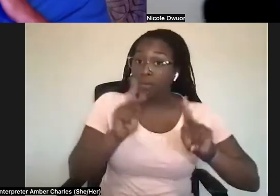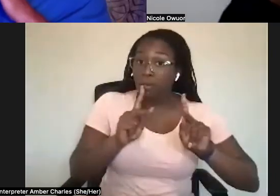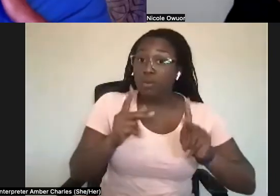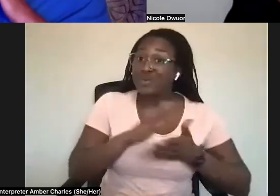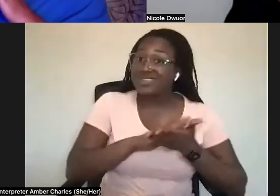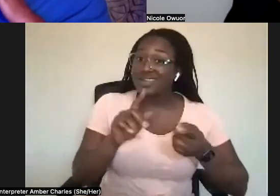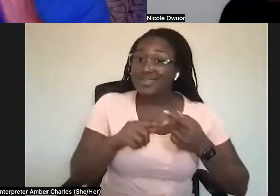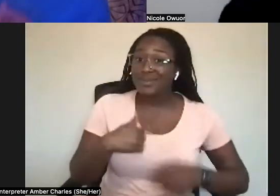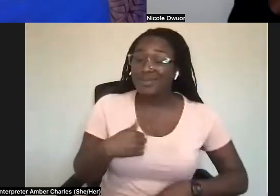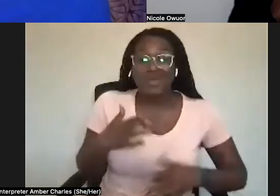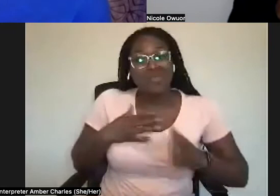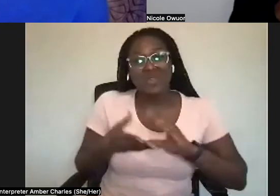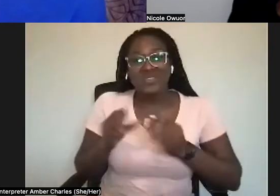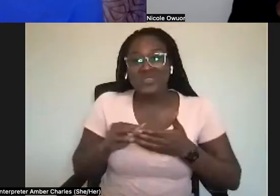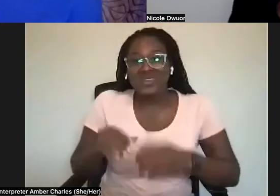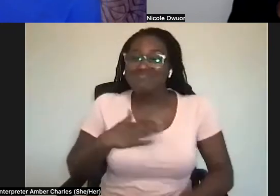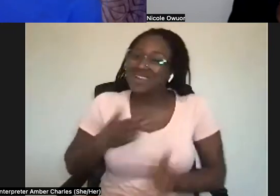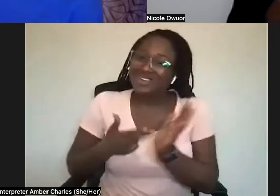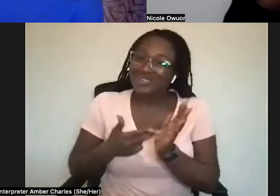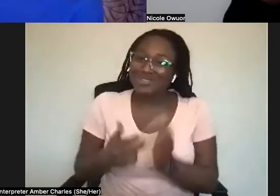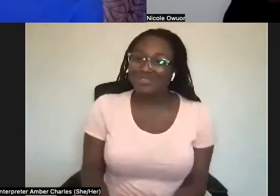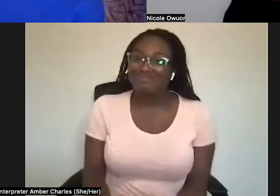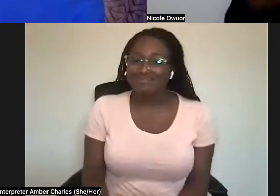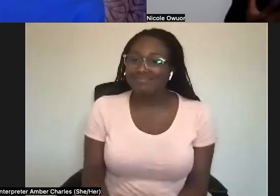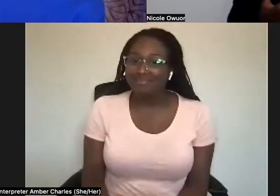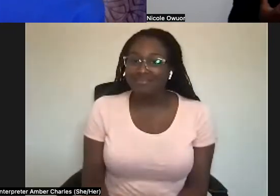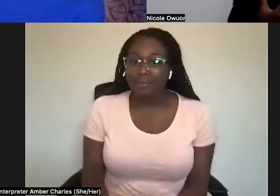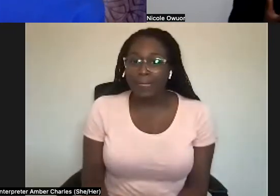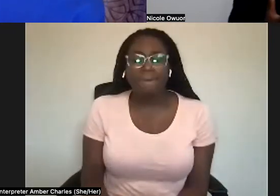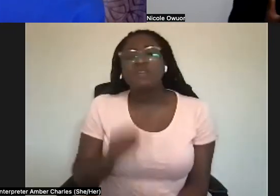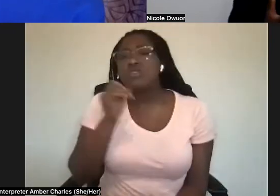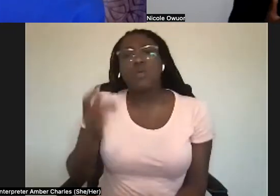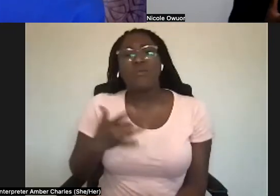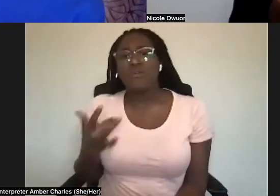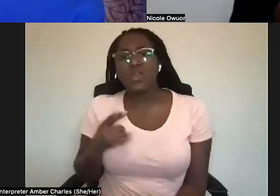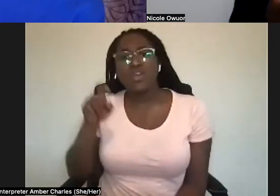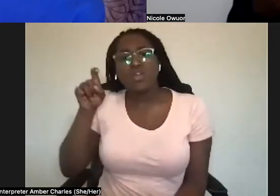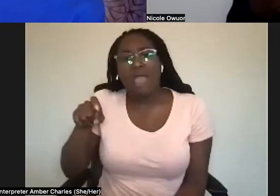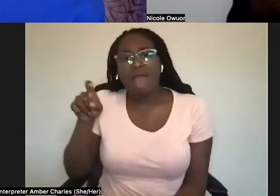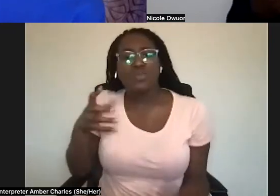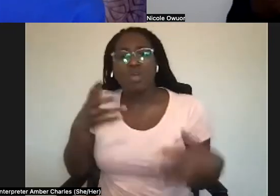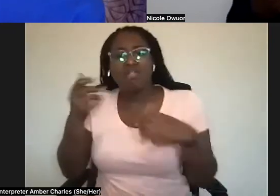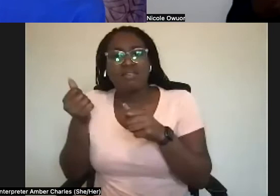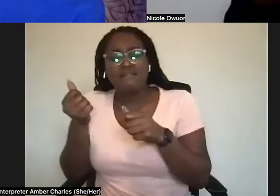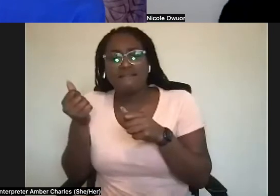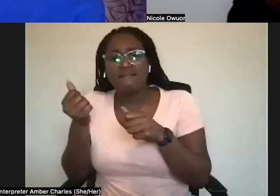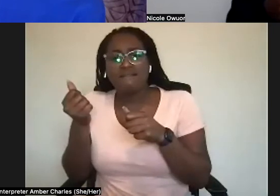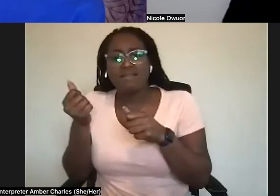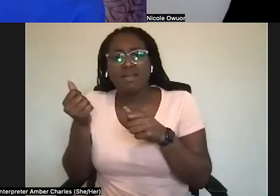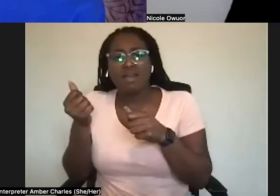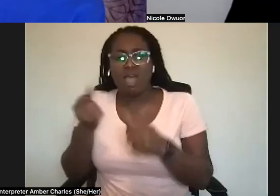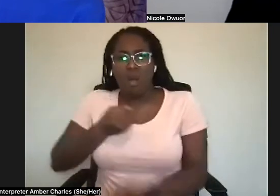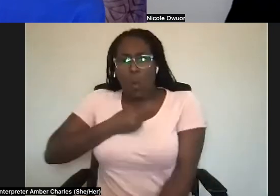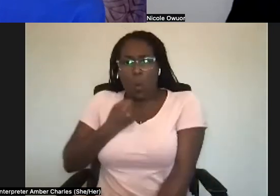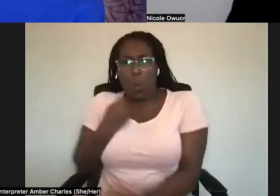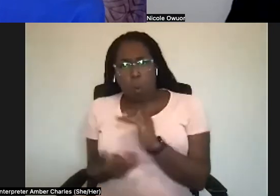my story, that's my truth. So don't feel that you have to leave and hold